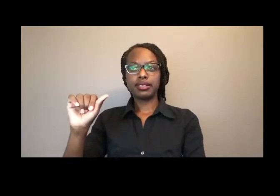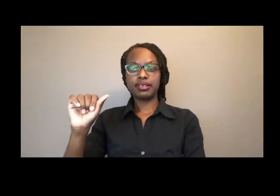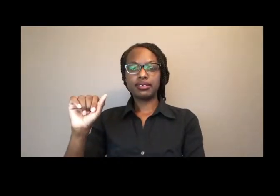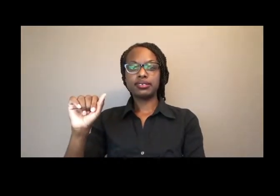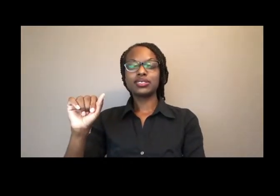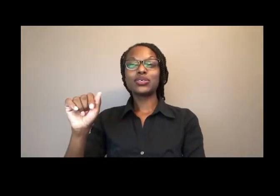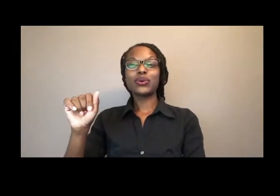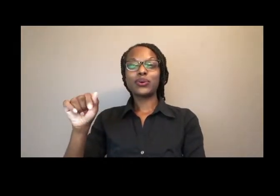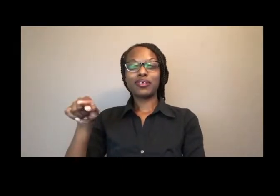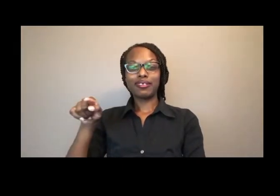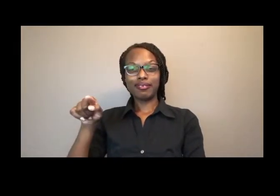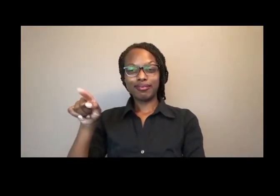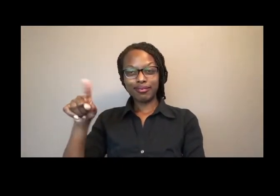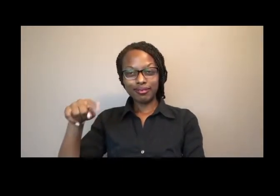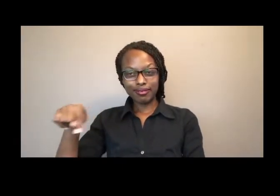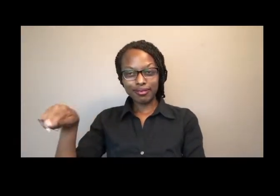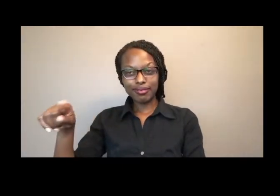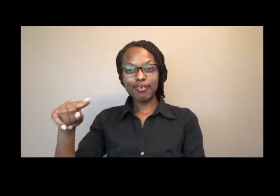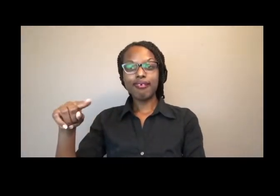developmental